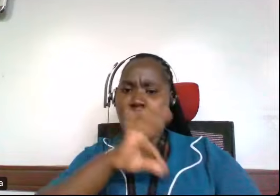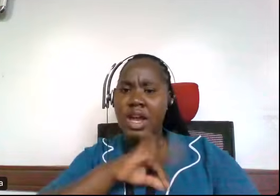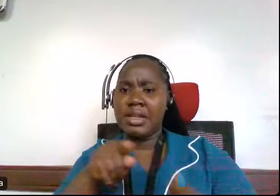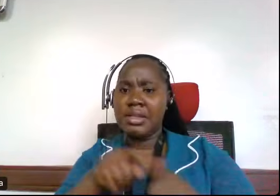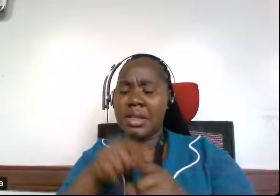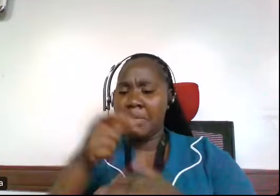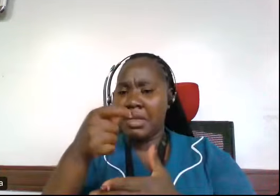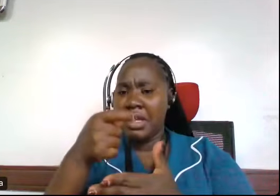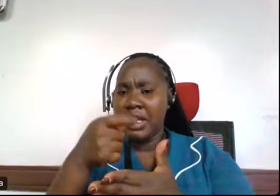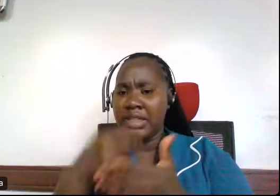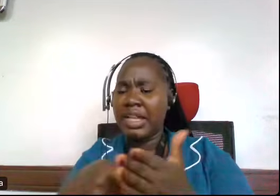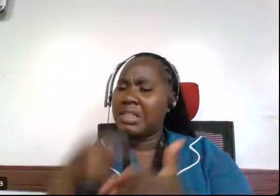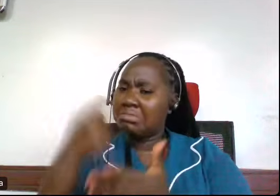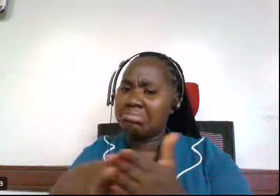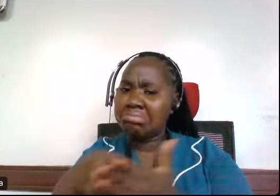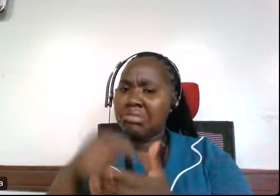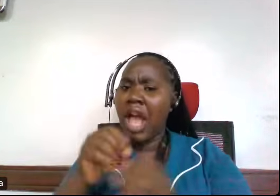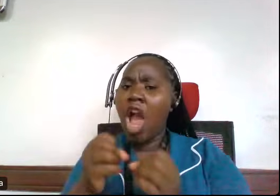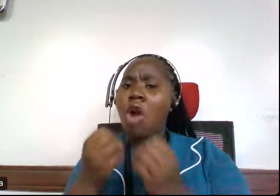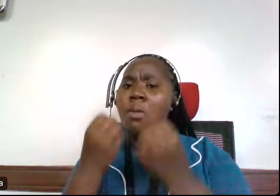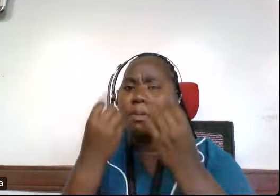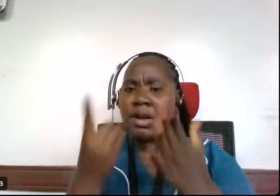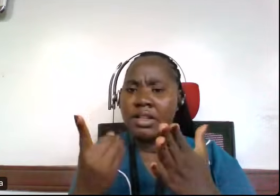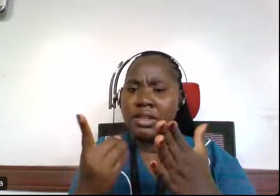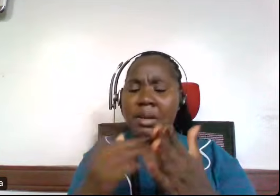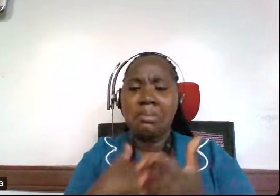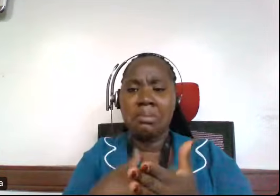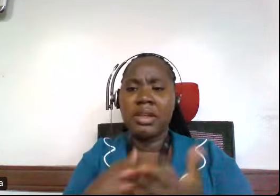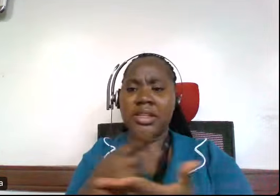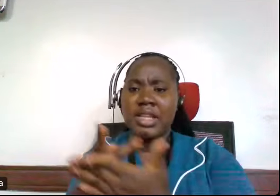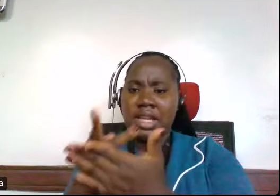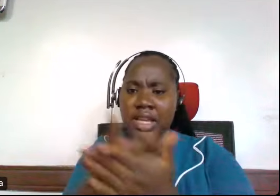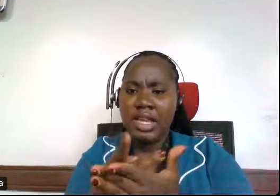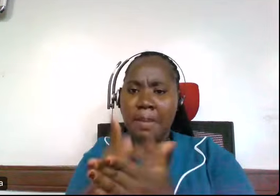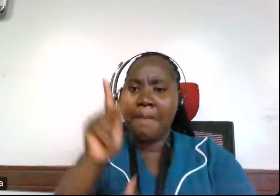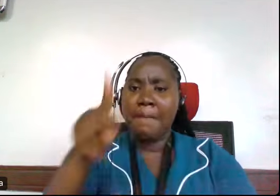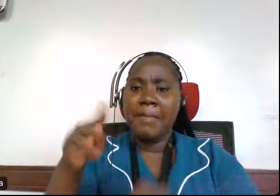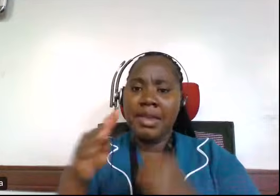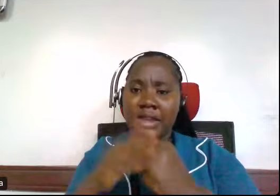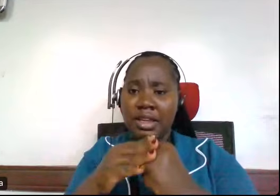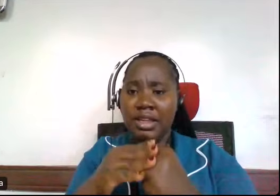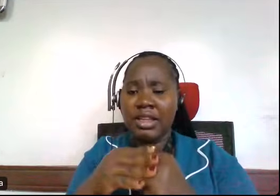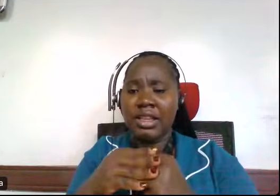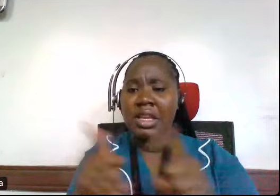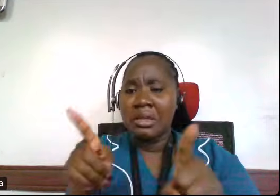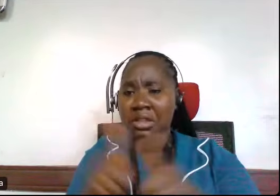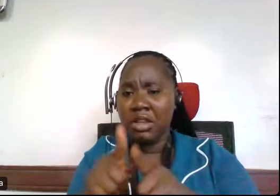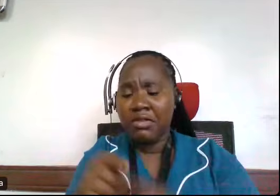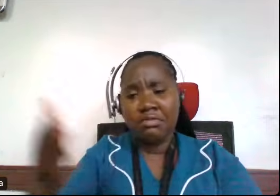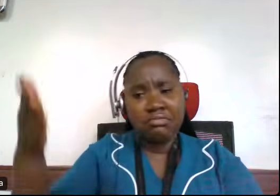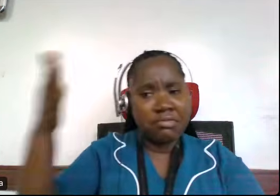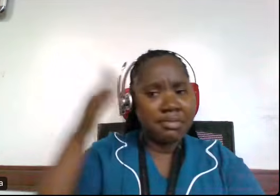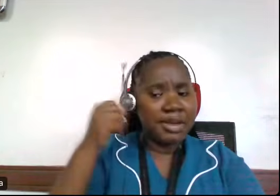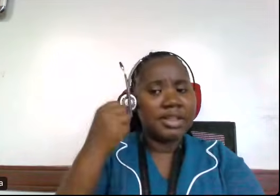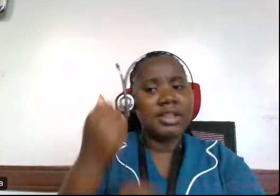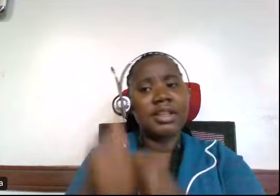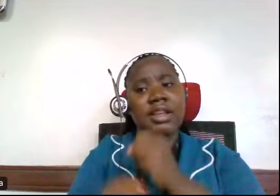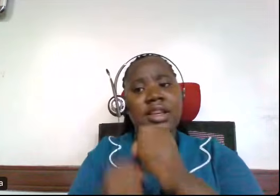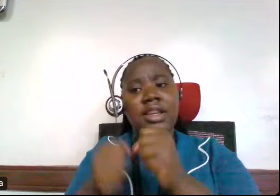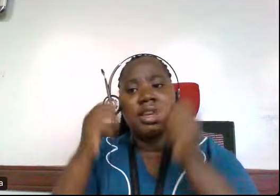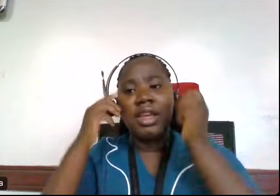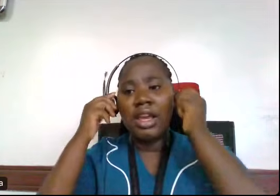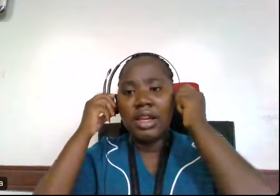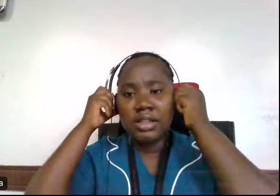year. So please keep records of your P9 forms, even for the previous years, just in case there's an issue